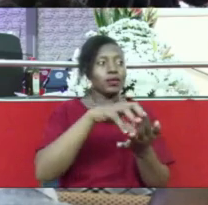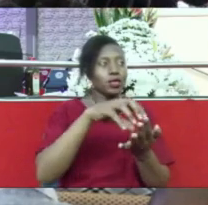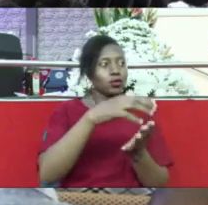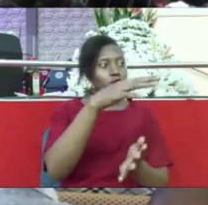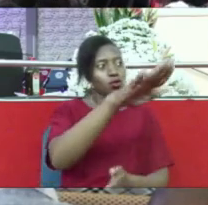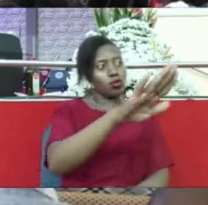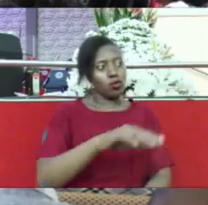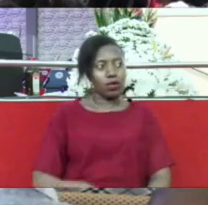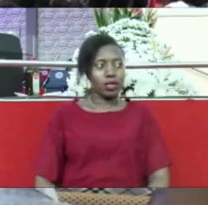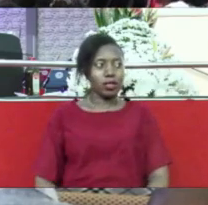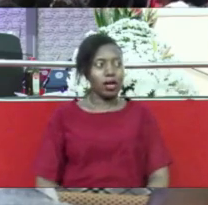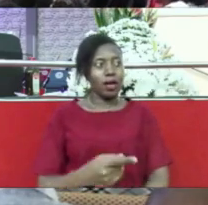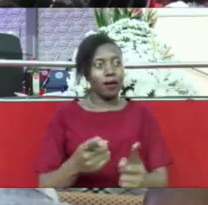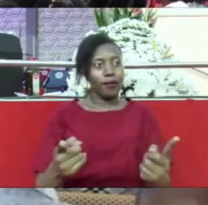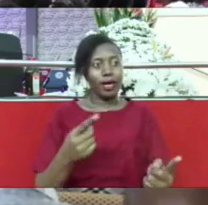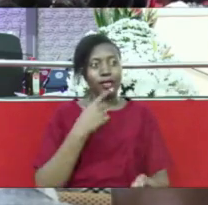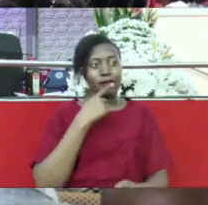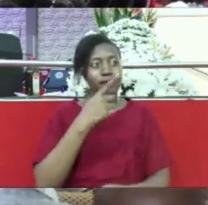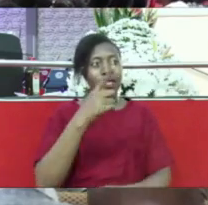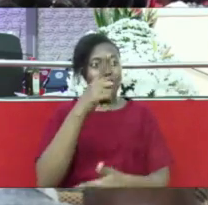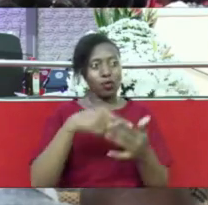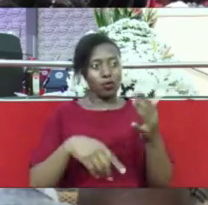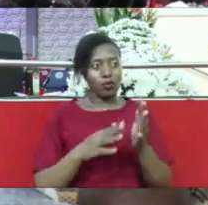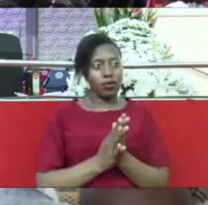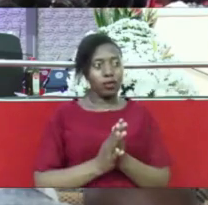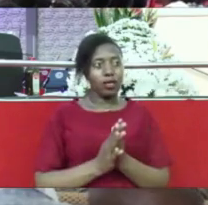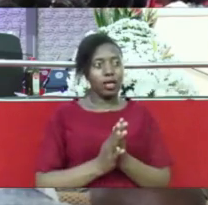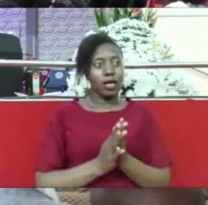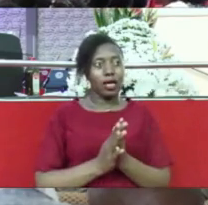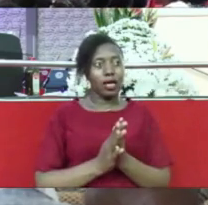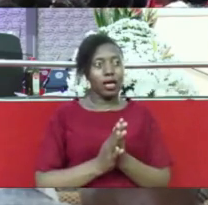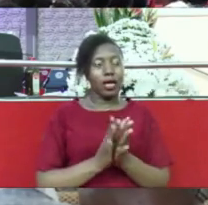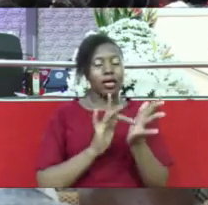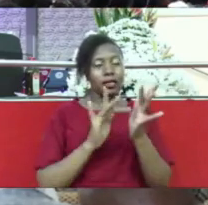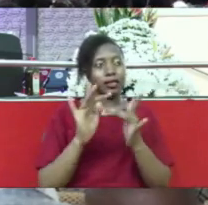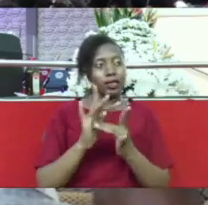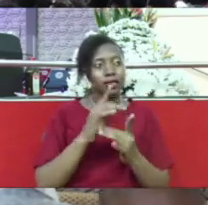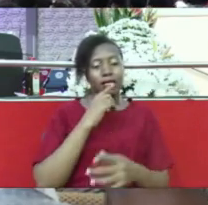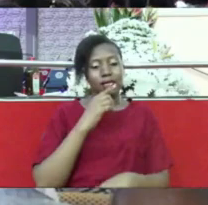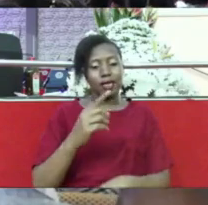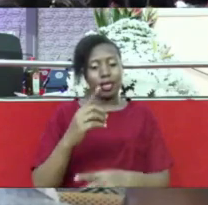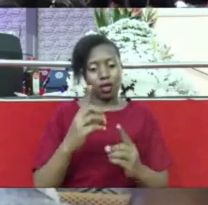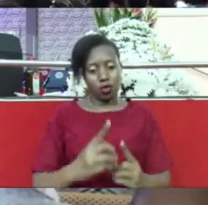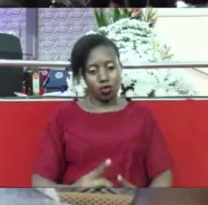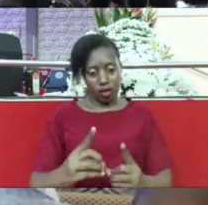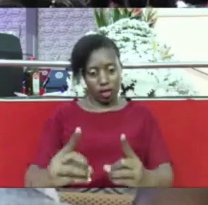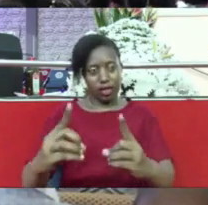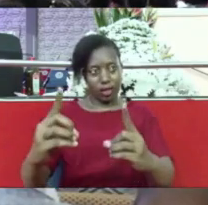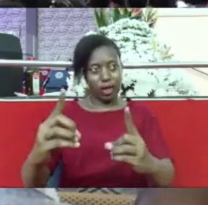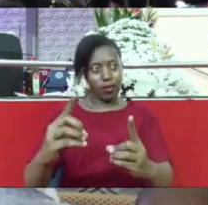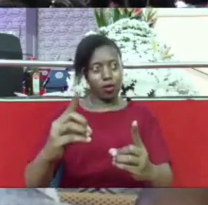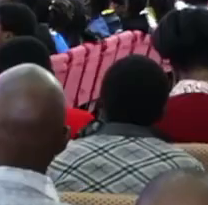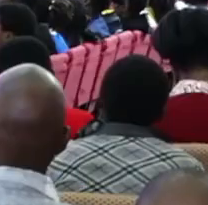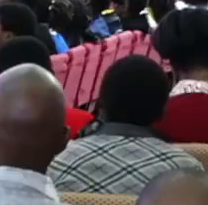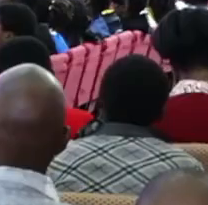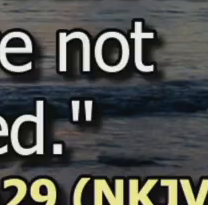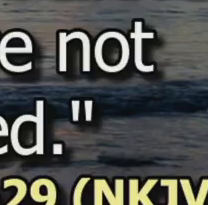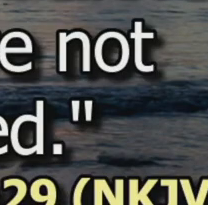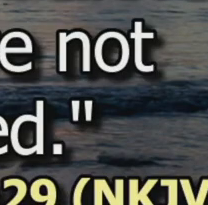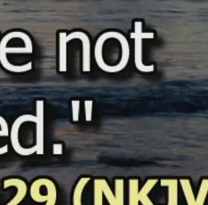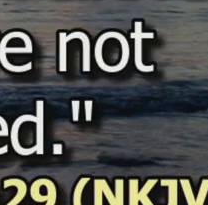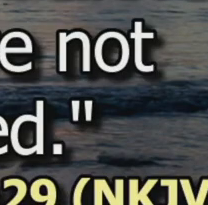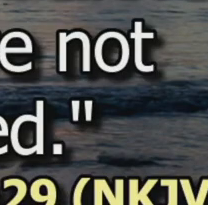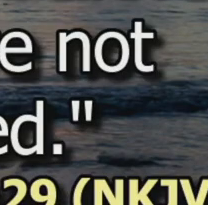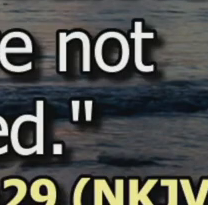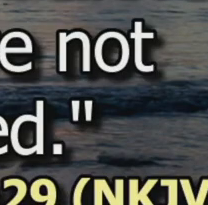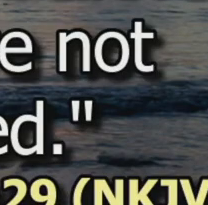me tell you, Jesus told his disciples in John chapter 20 and verse 29. Yesu akamwambia wanafunzi wake katika Yohana